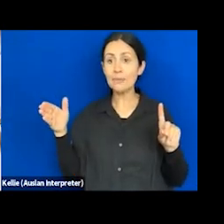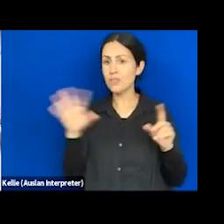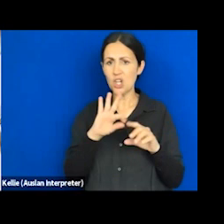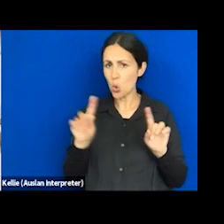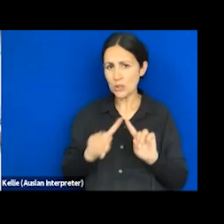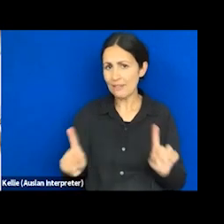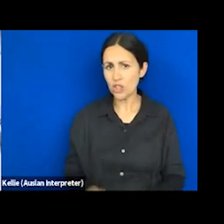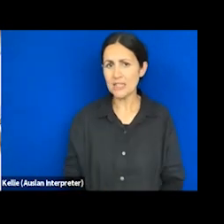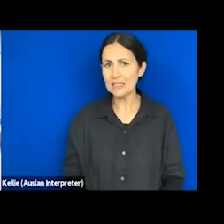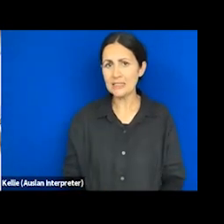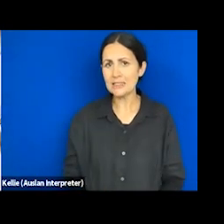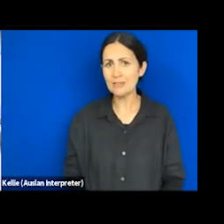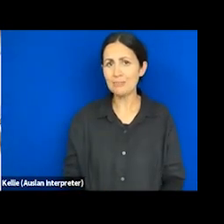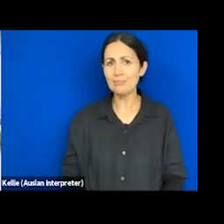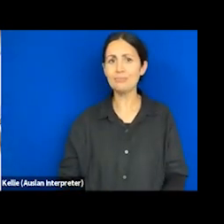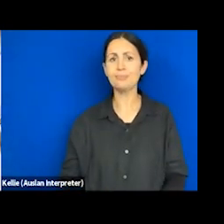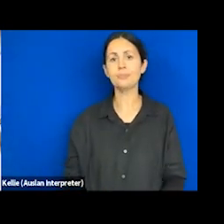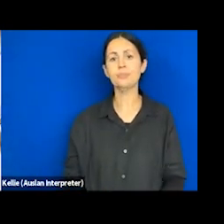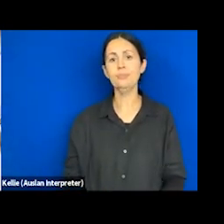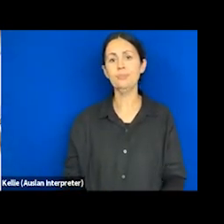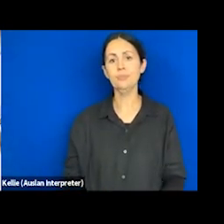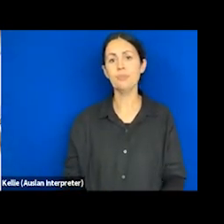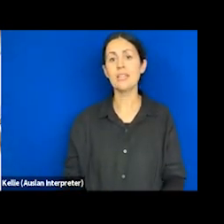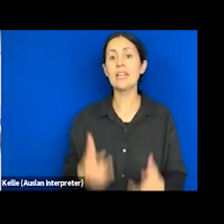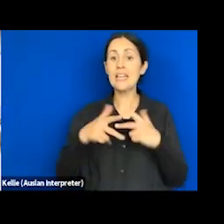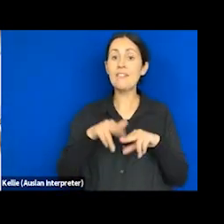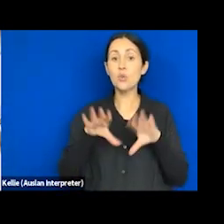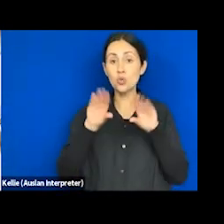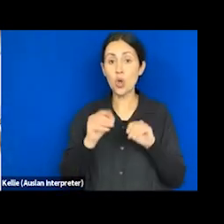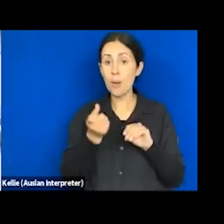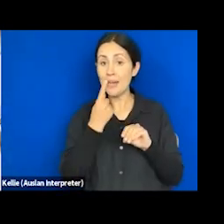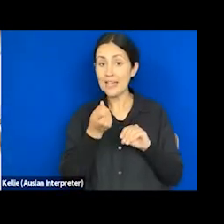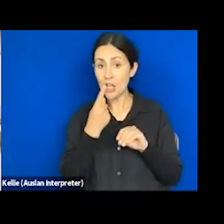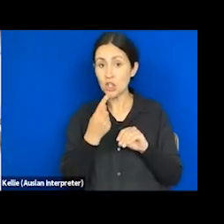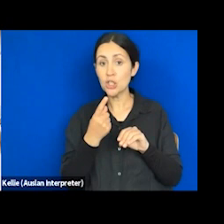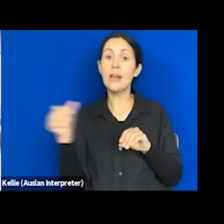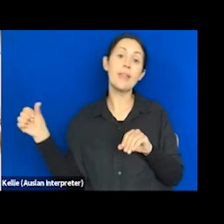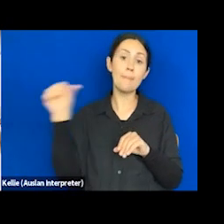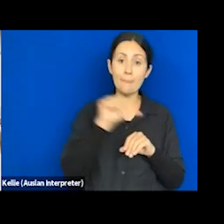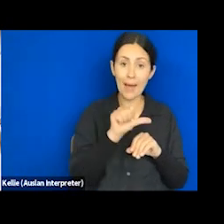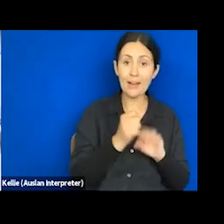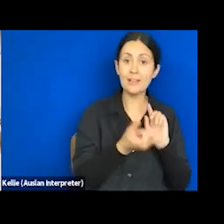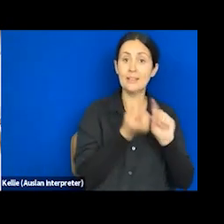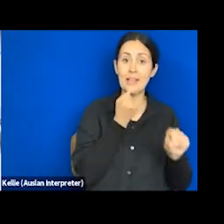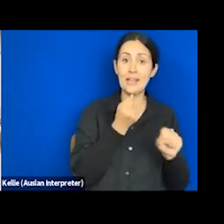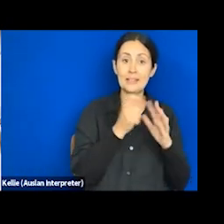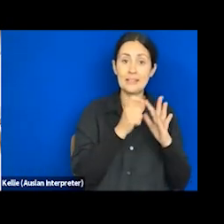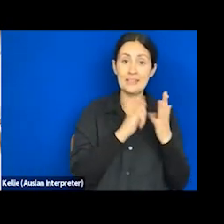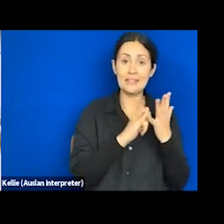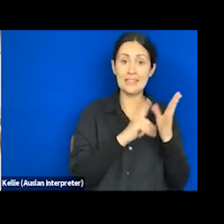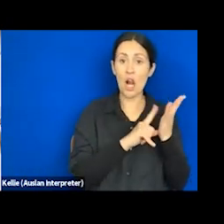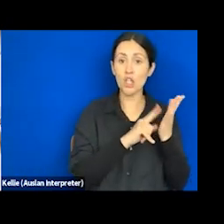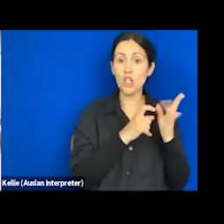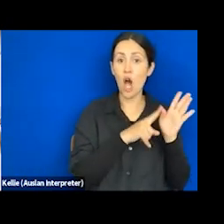difference. And if you come off meds and come in and get psilocybin, the therapeutic effects are